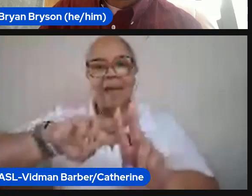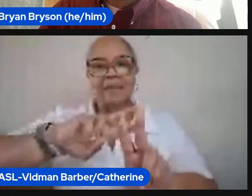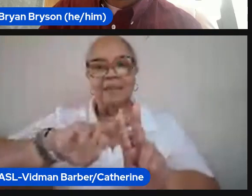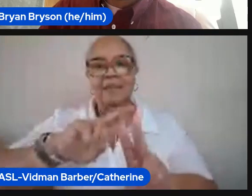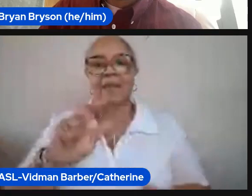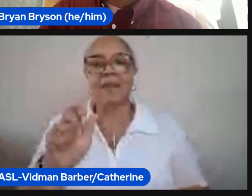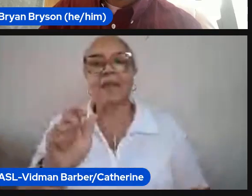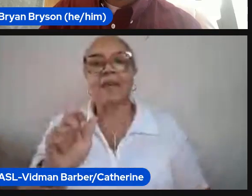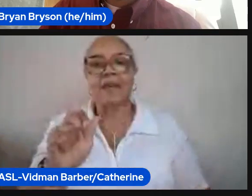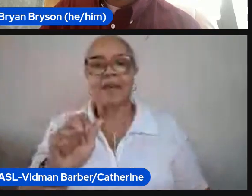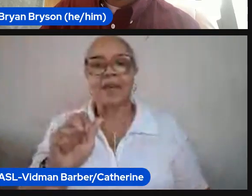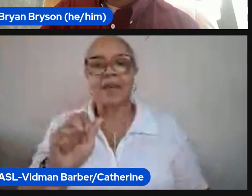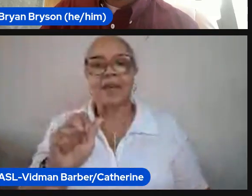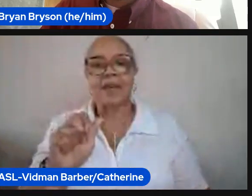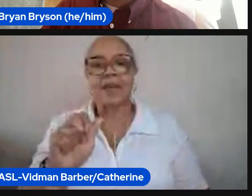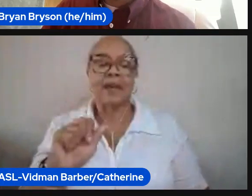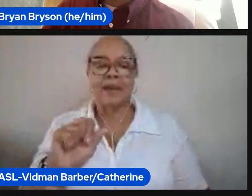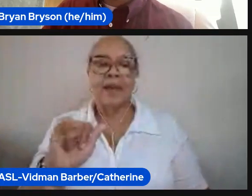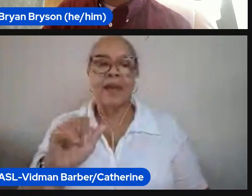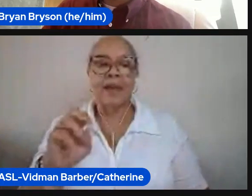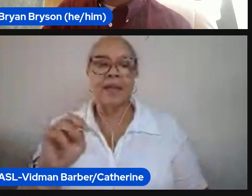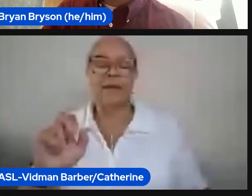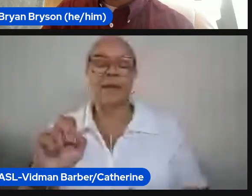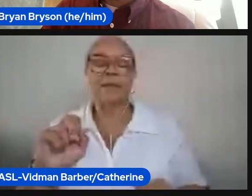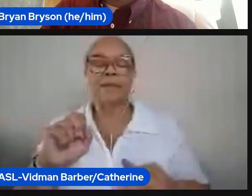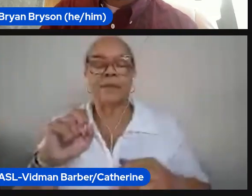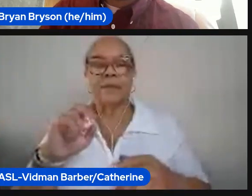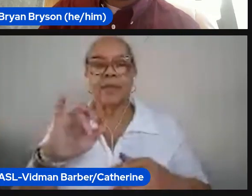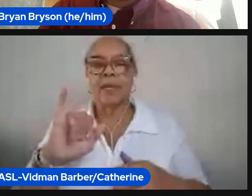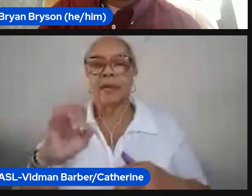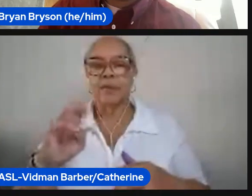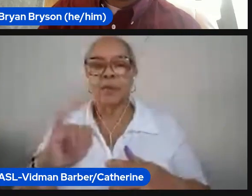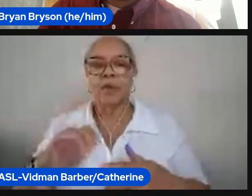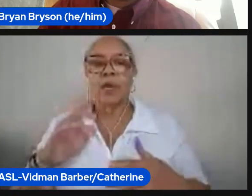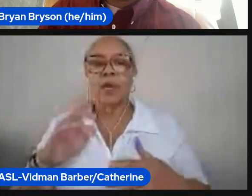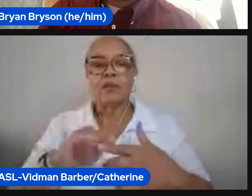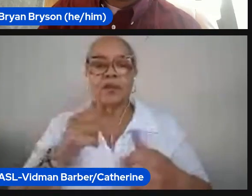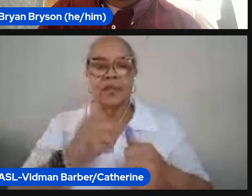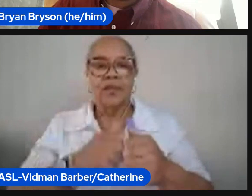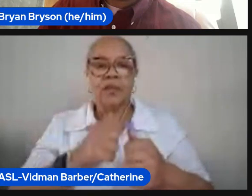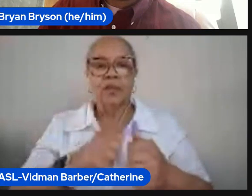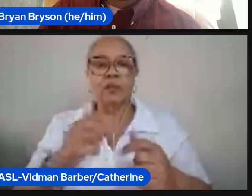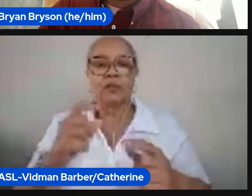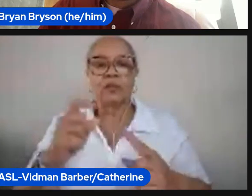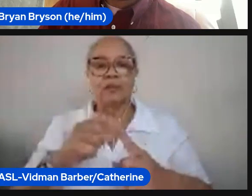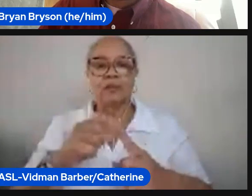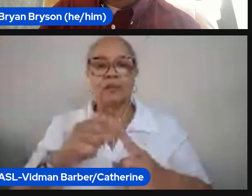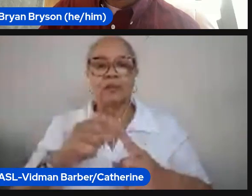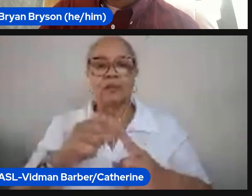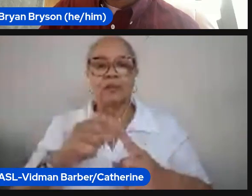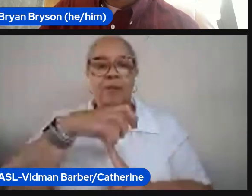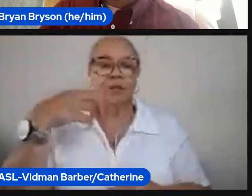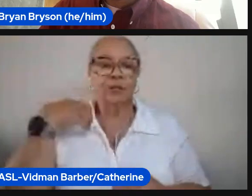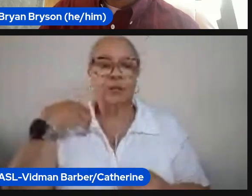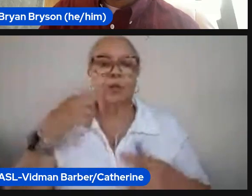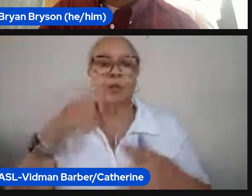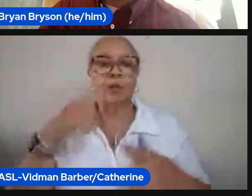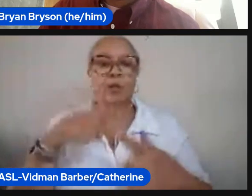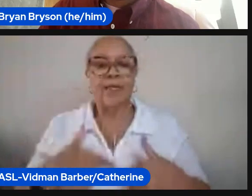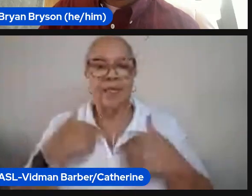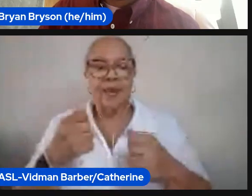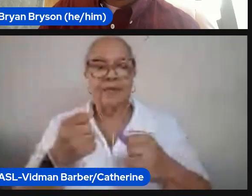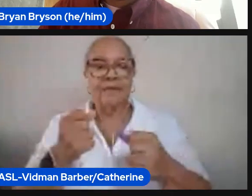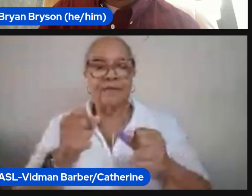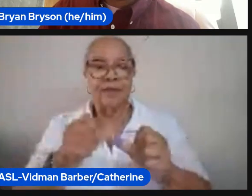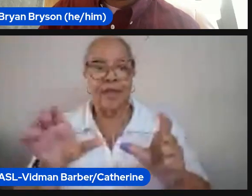AIML Immuno, with each word capitalized for accessibility purposes. We'll have a live caption and